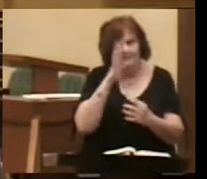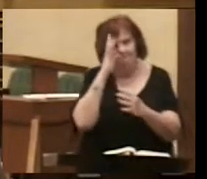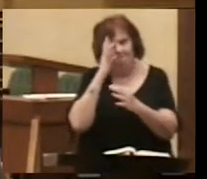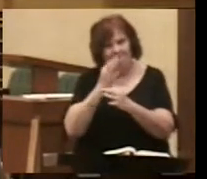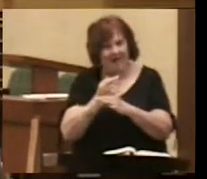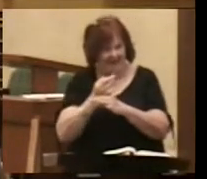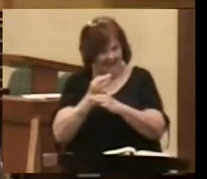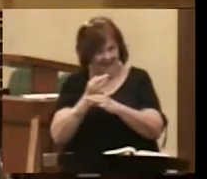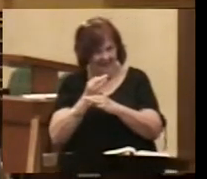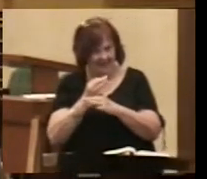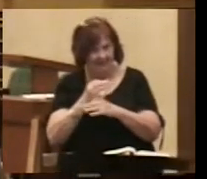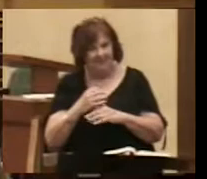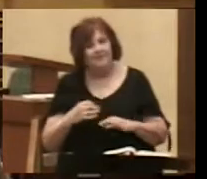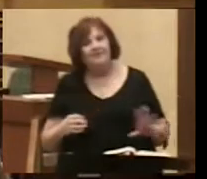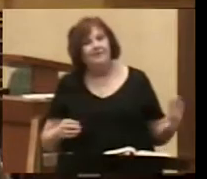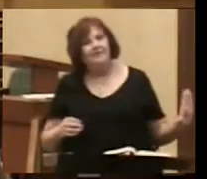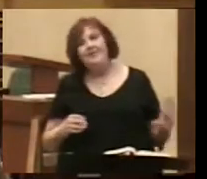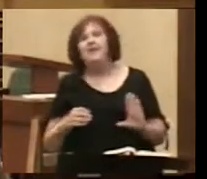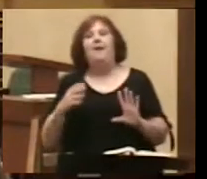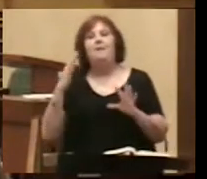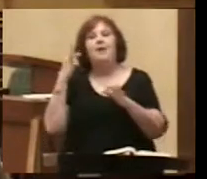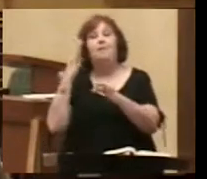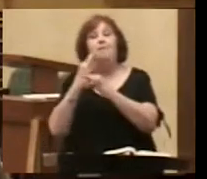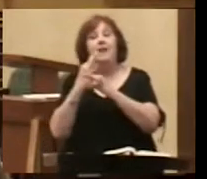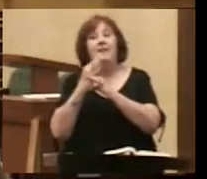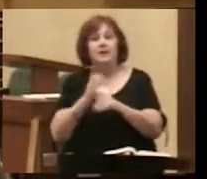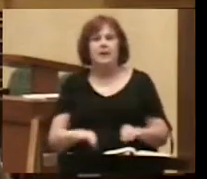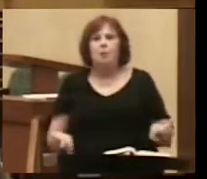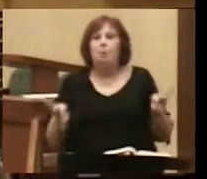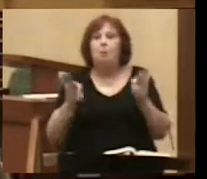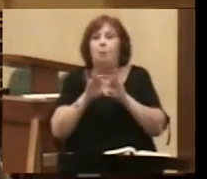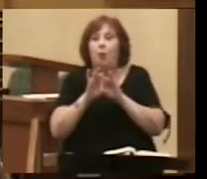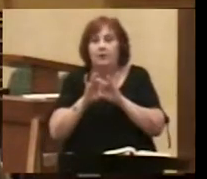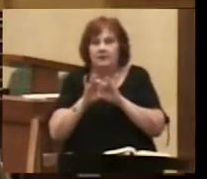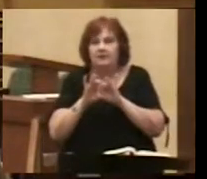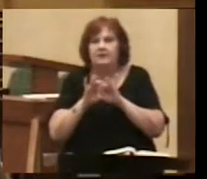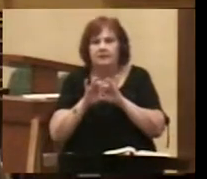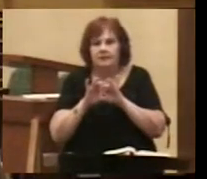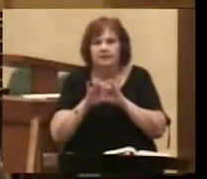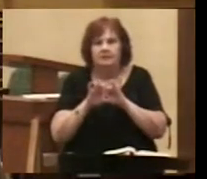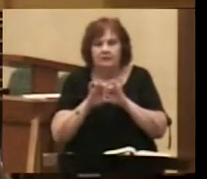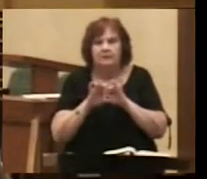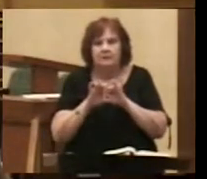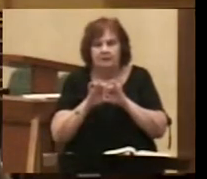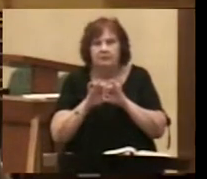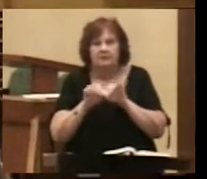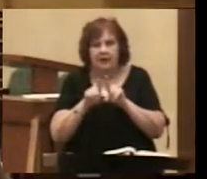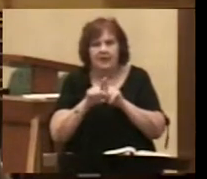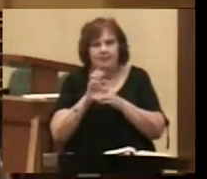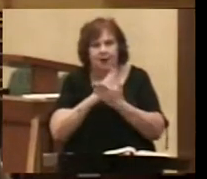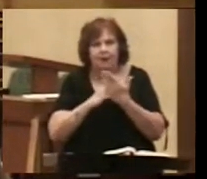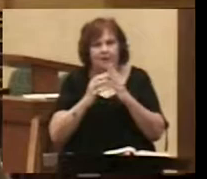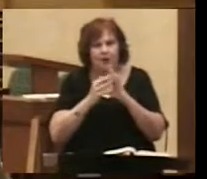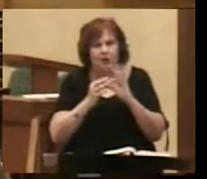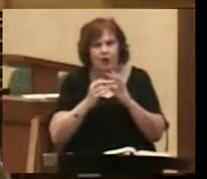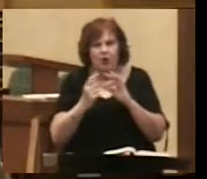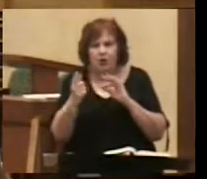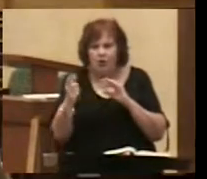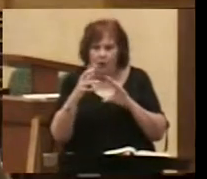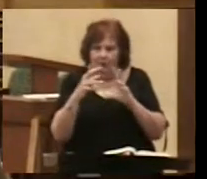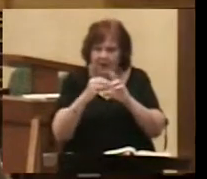Now, their faith is very important to their coming to the story, and as you participated in the